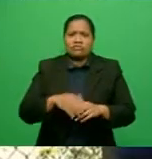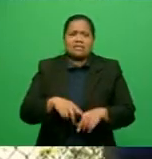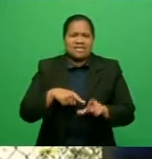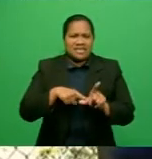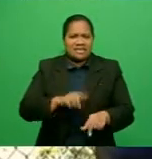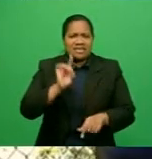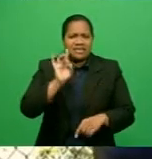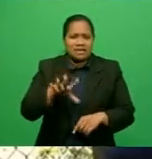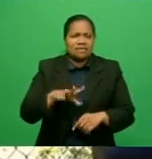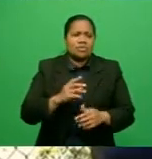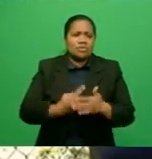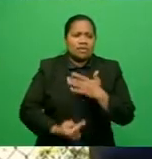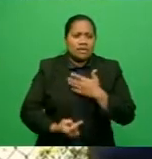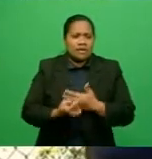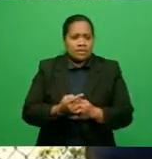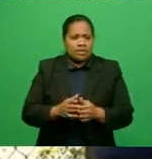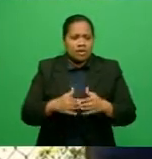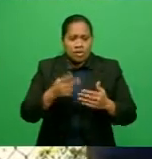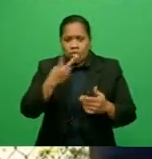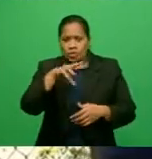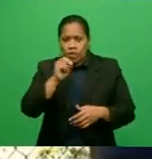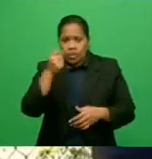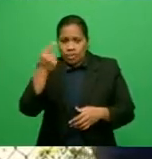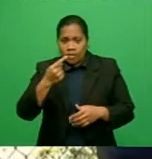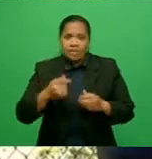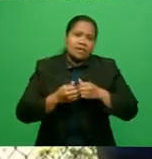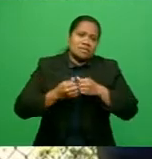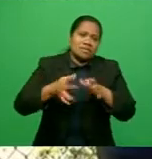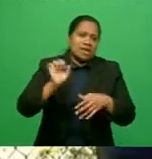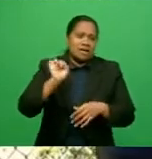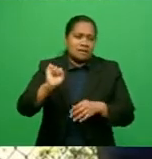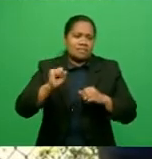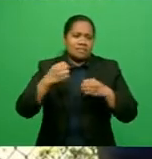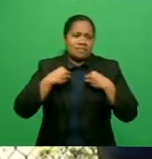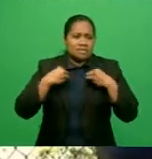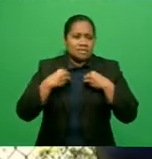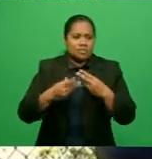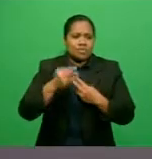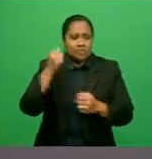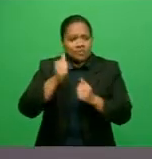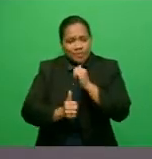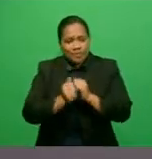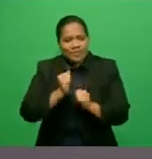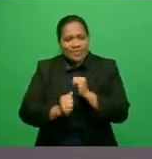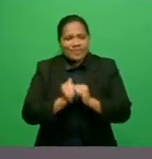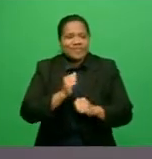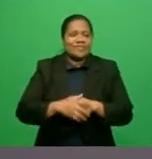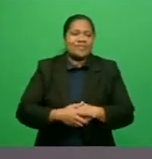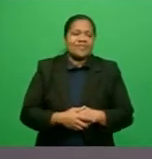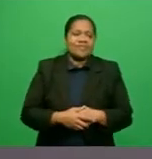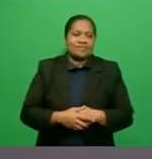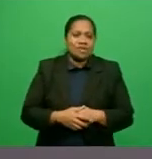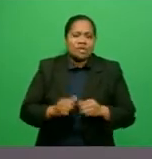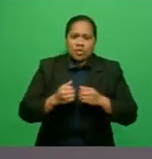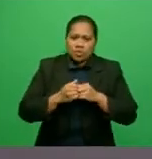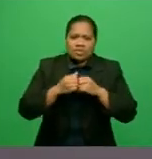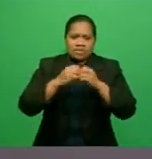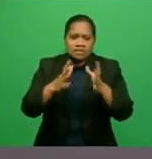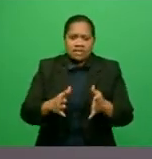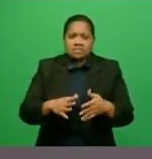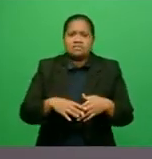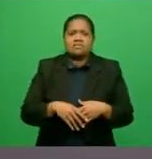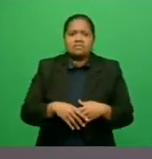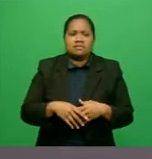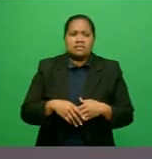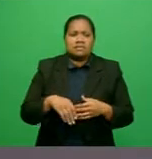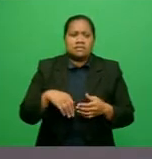tables turned in 2011 when he started his business with his brother. We started business, he financed me to start it. He funded